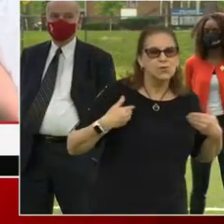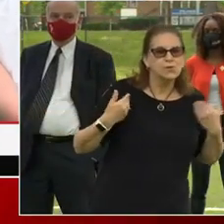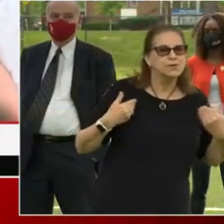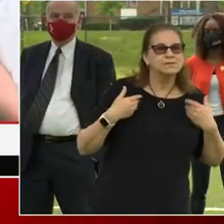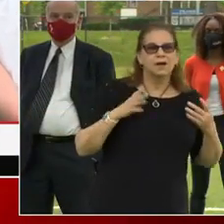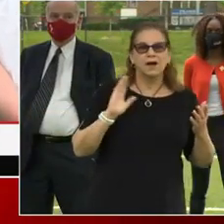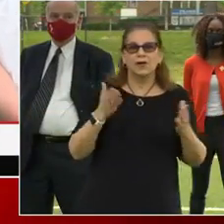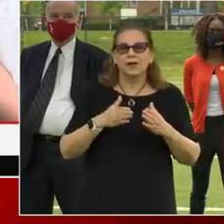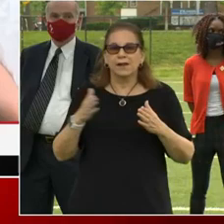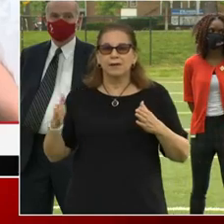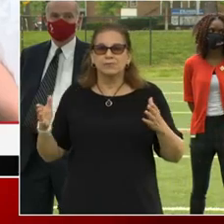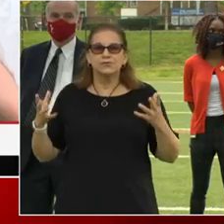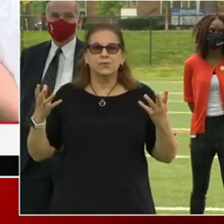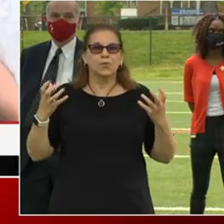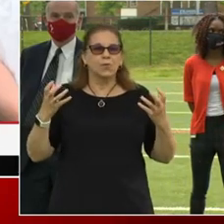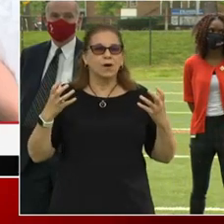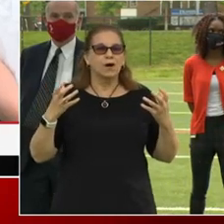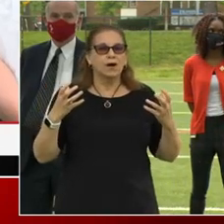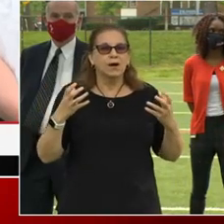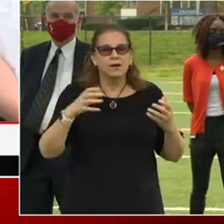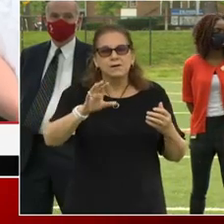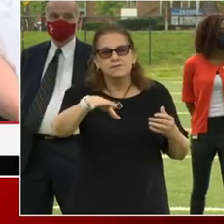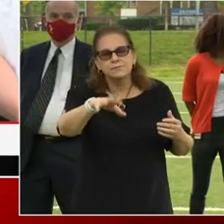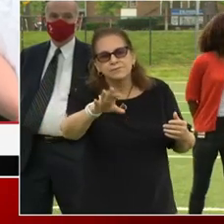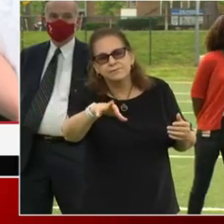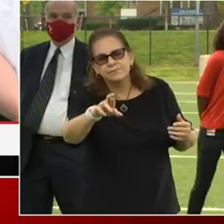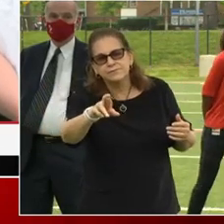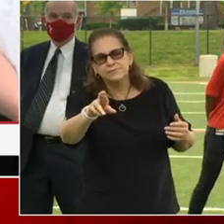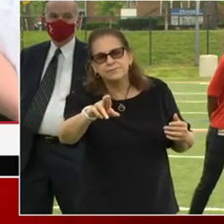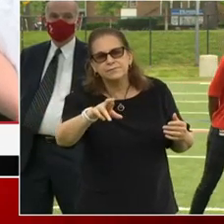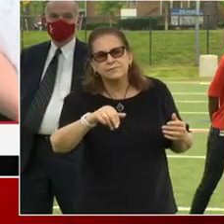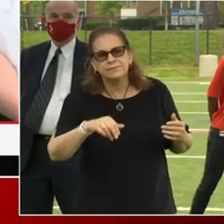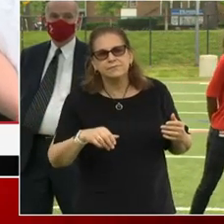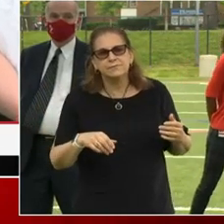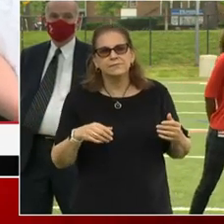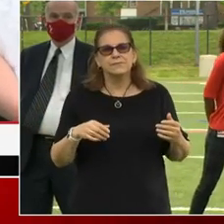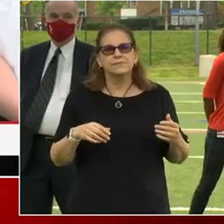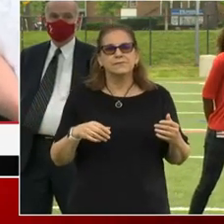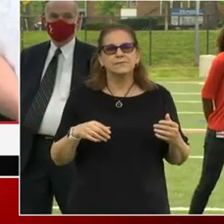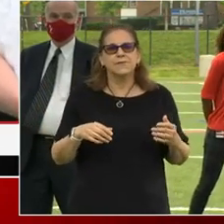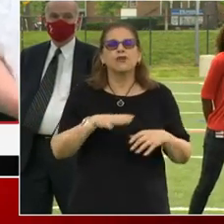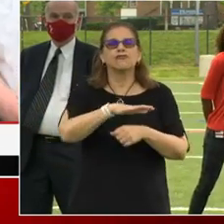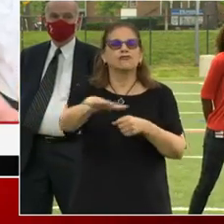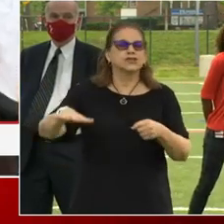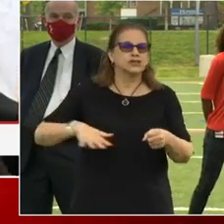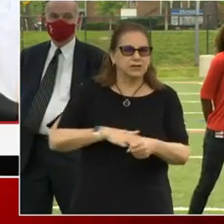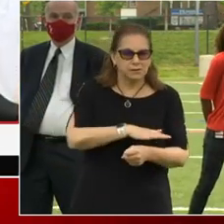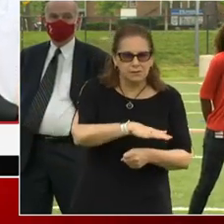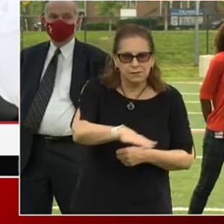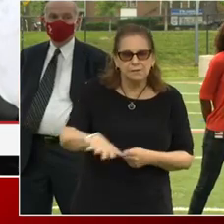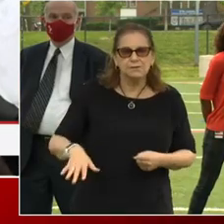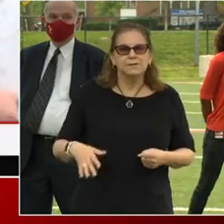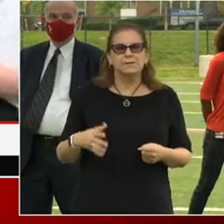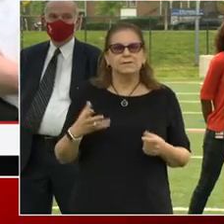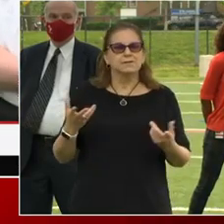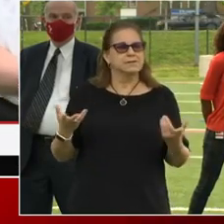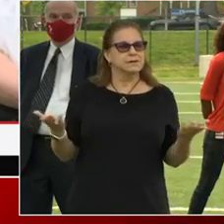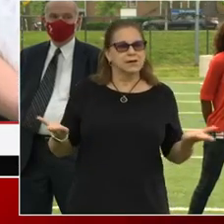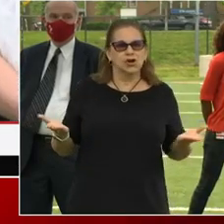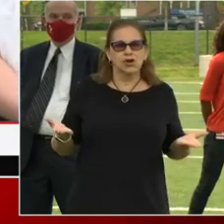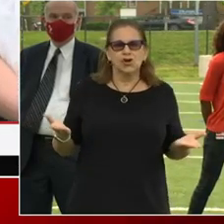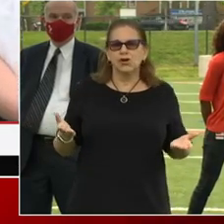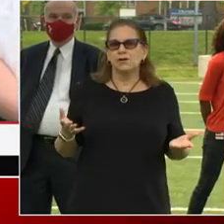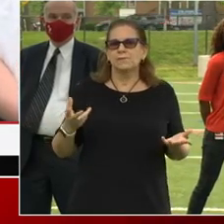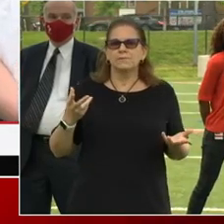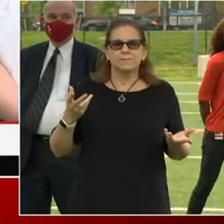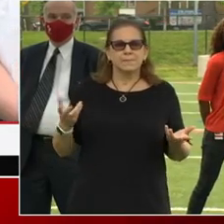all over the region to fields. So you're talking about programming, and we want to make sure that the programming is robust